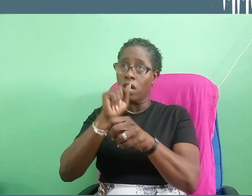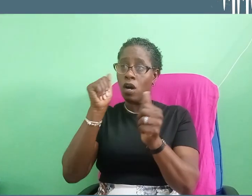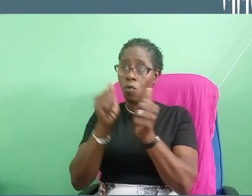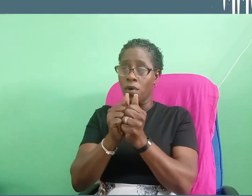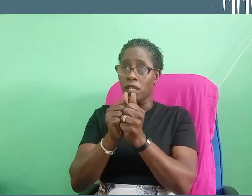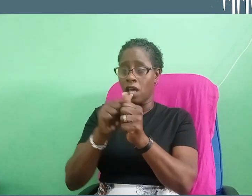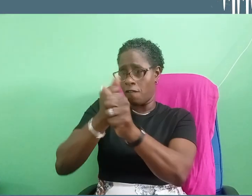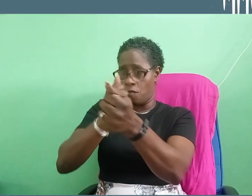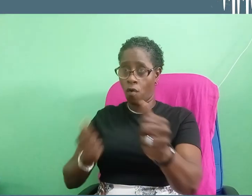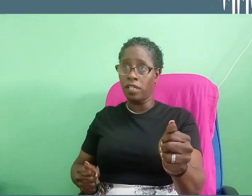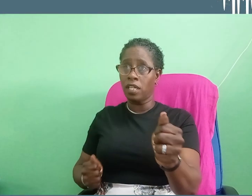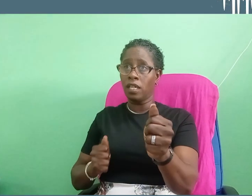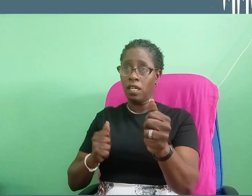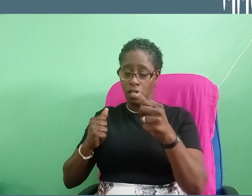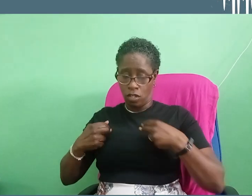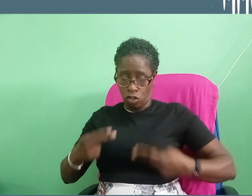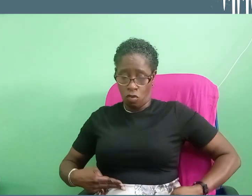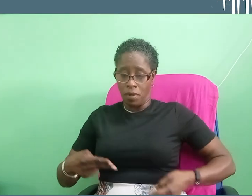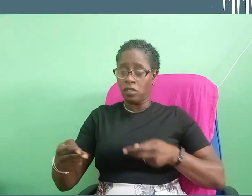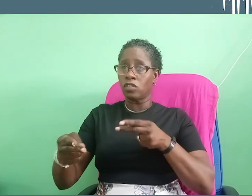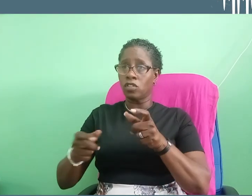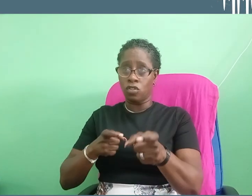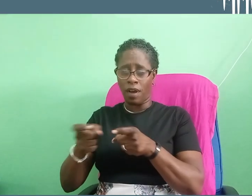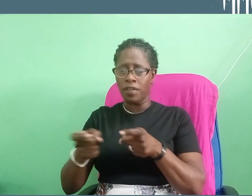disabilities might present themselves, and maybe just starting with the exact